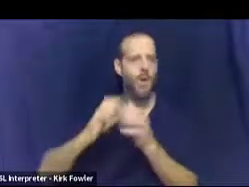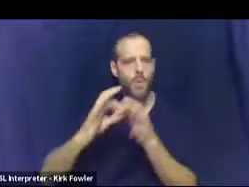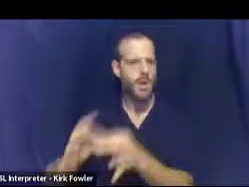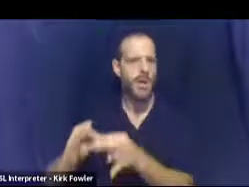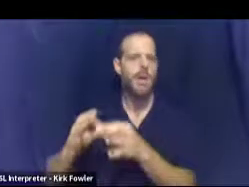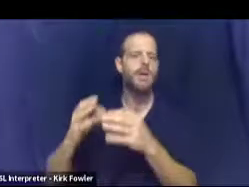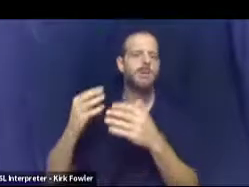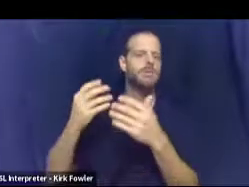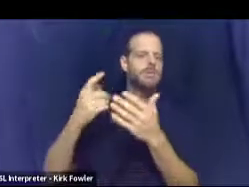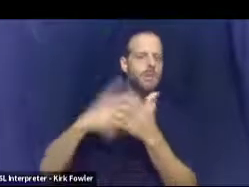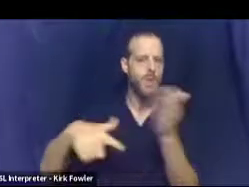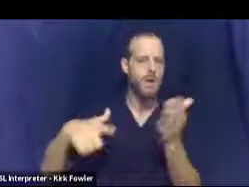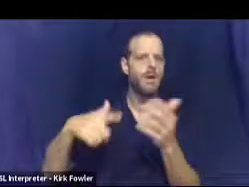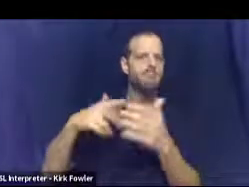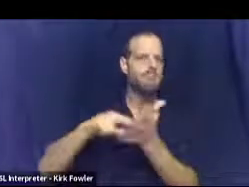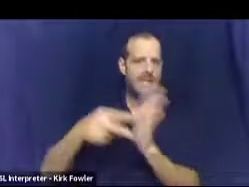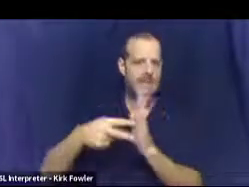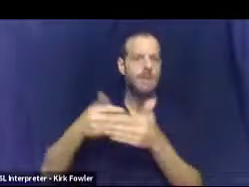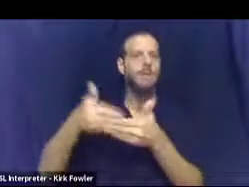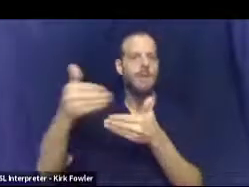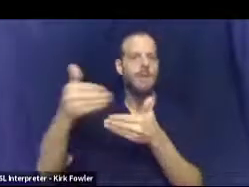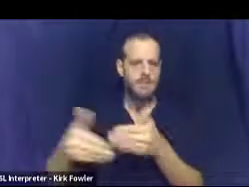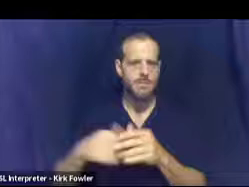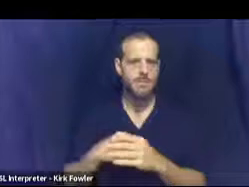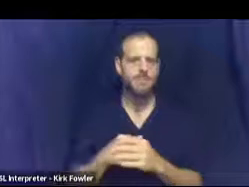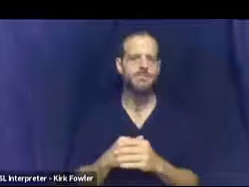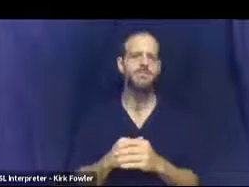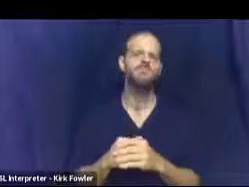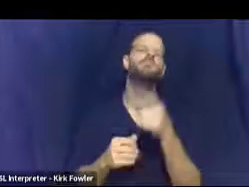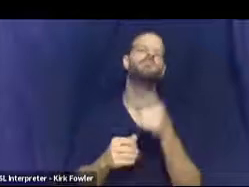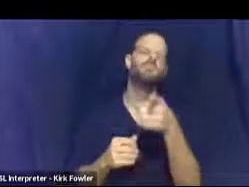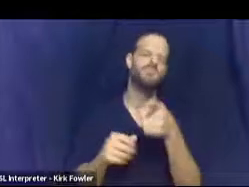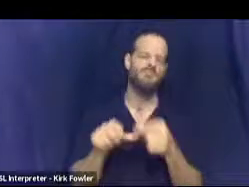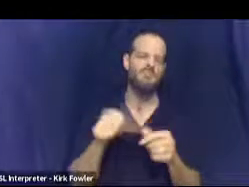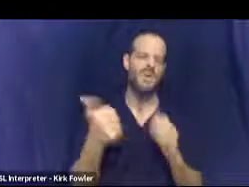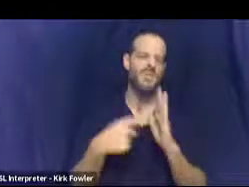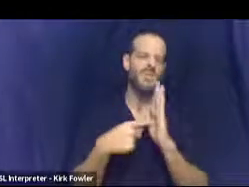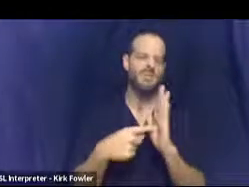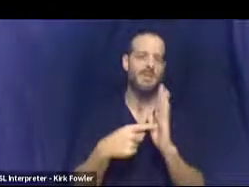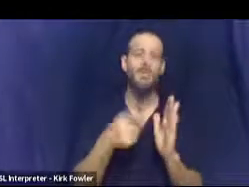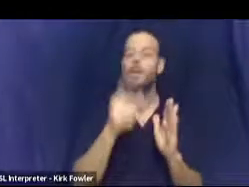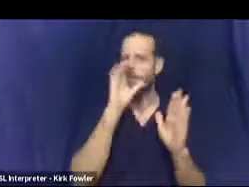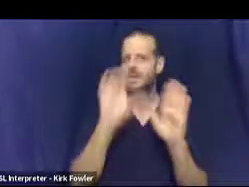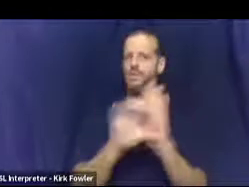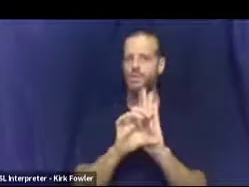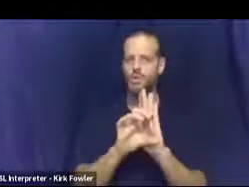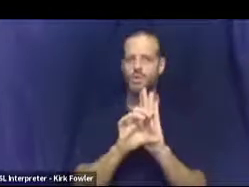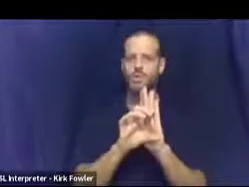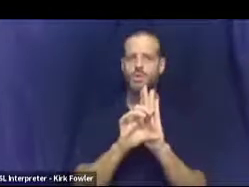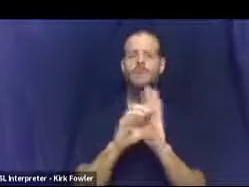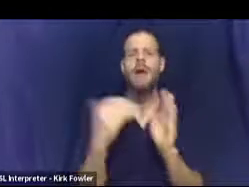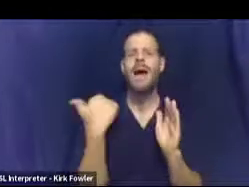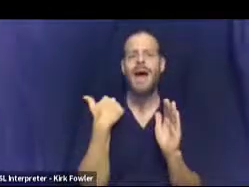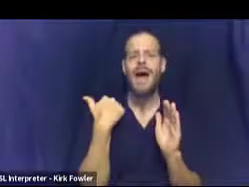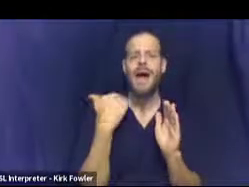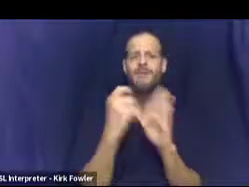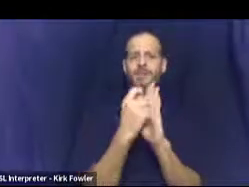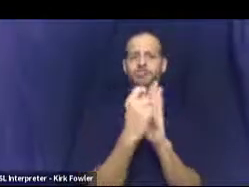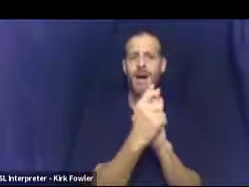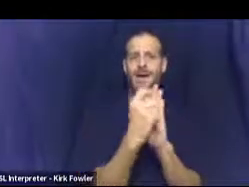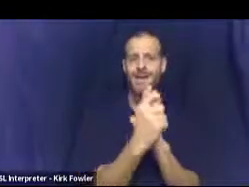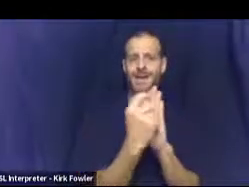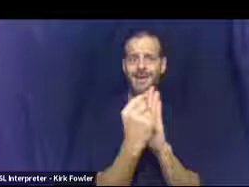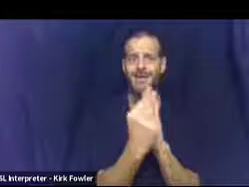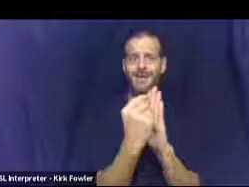This is another example of a visual schedule. So these are just picture symbols. There is print on the top of most of these. The print is